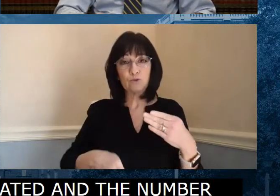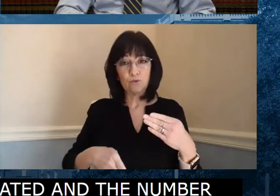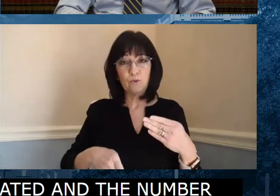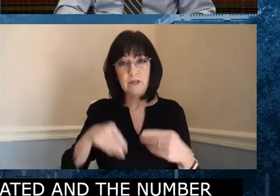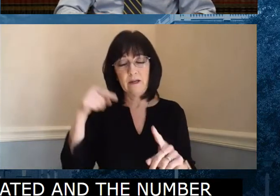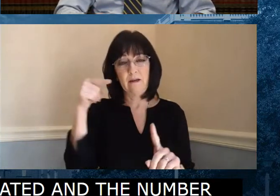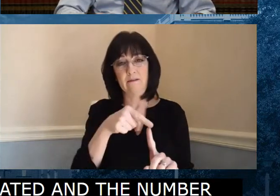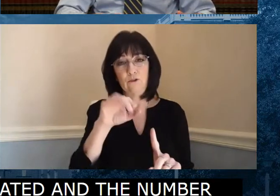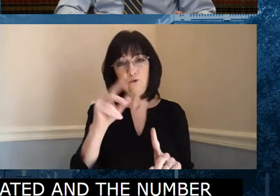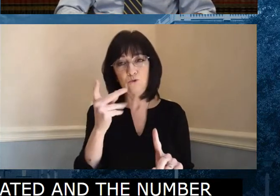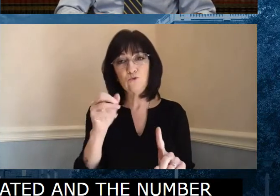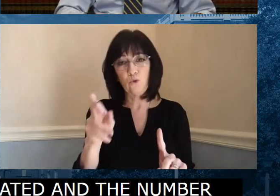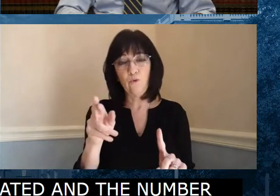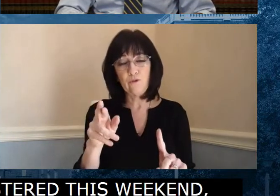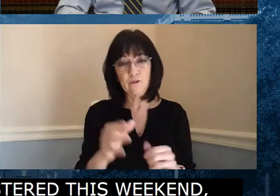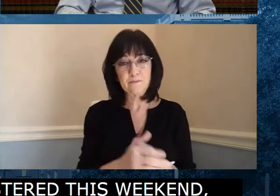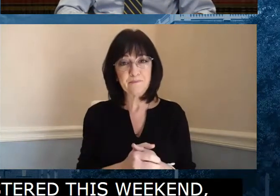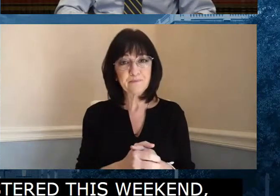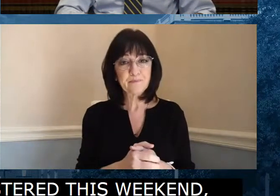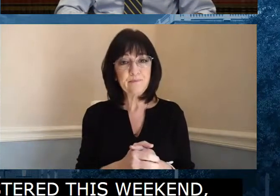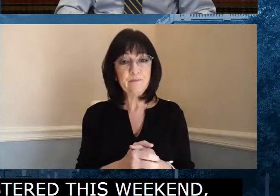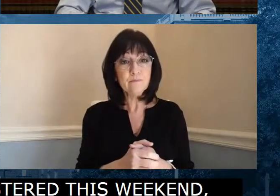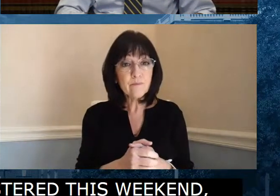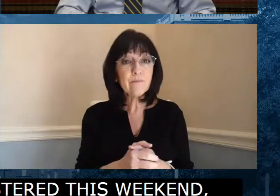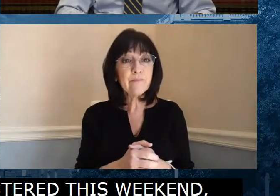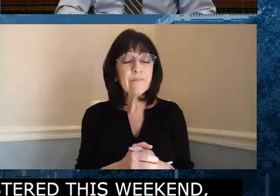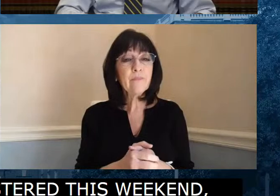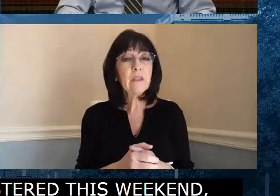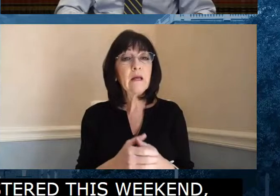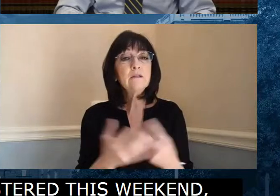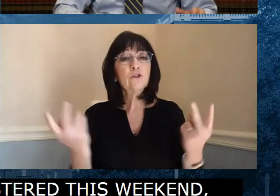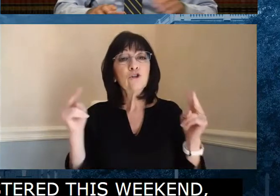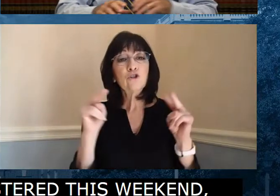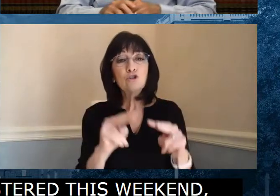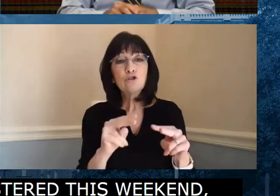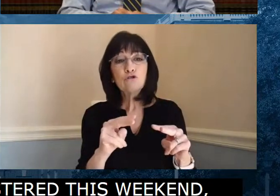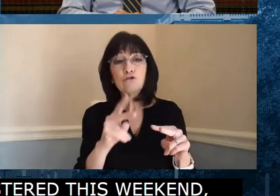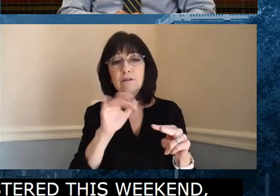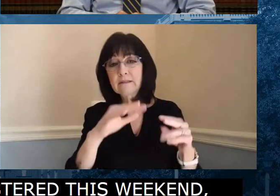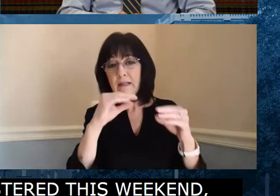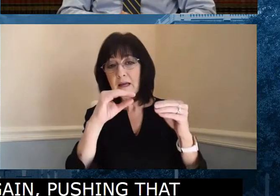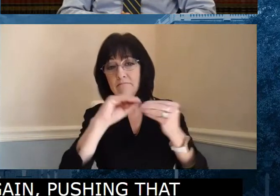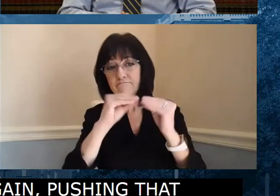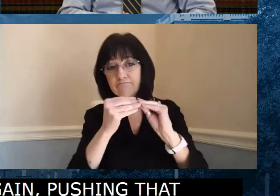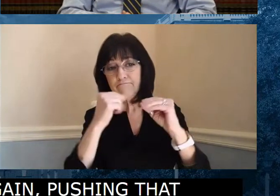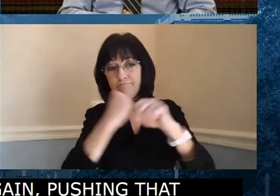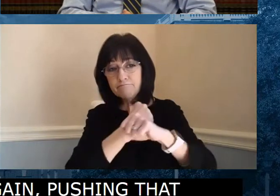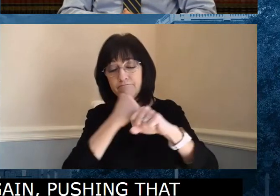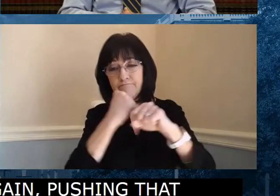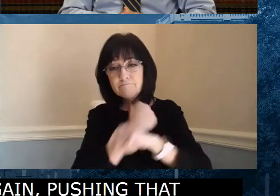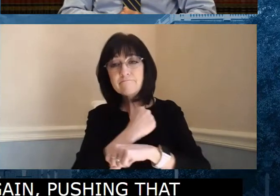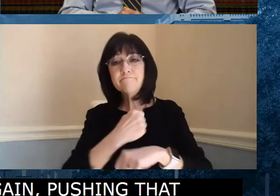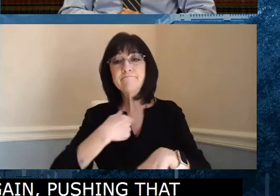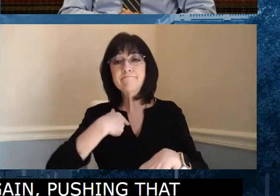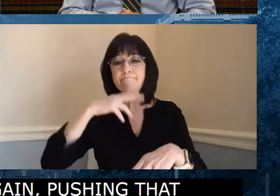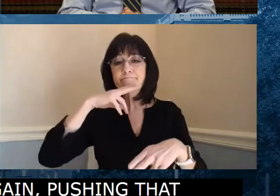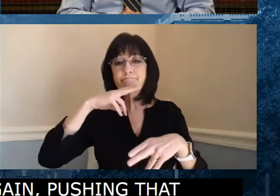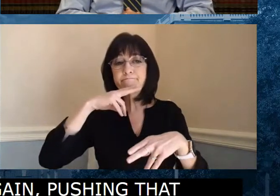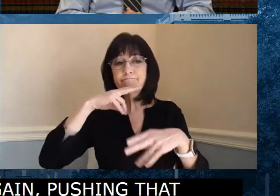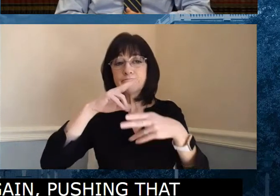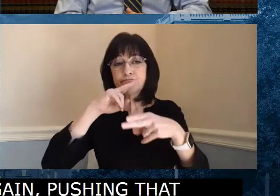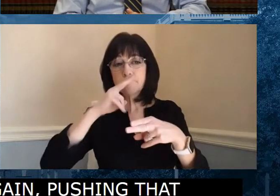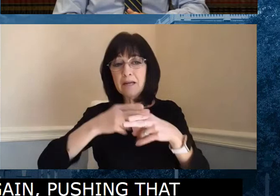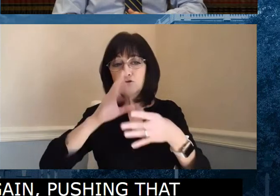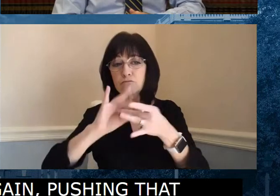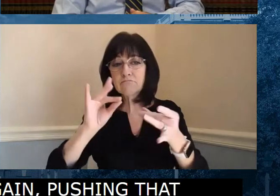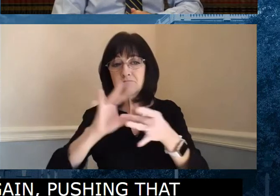up. So let's go right to the data dashboard and we'll get a little bit more specific about it. I mentioned the new positive cases going up,